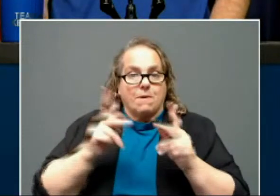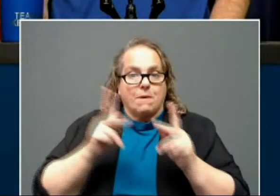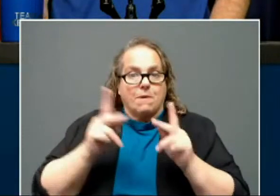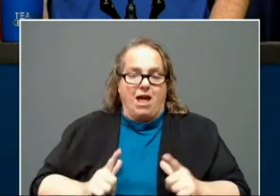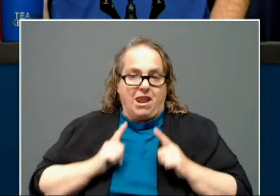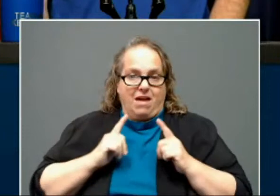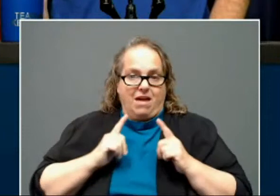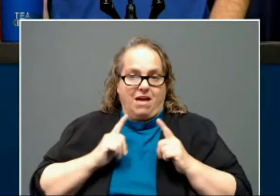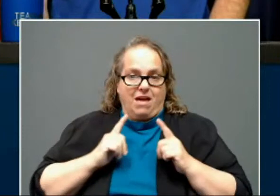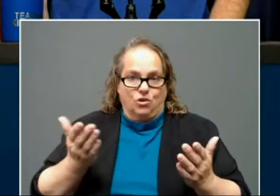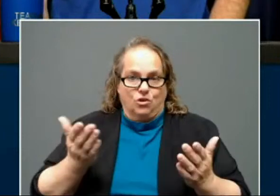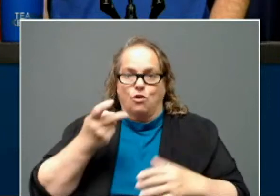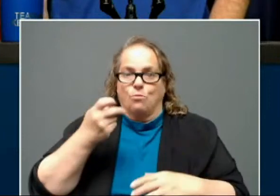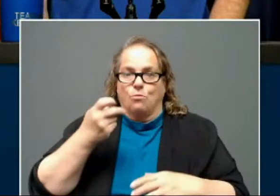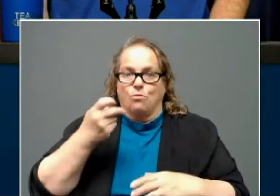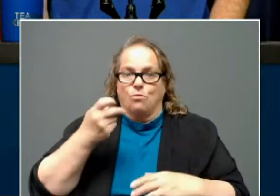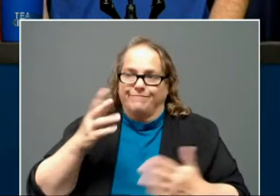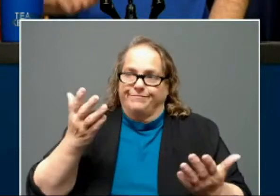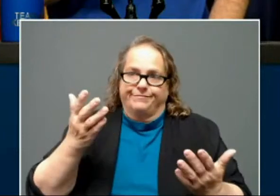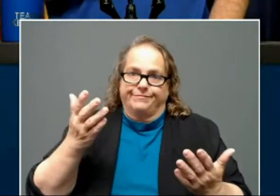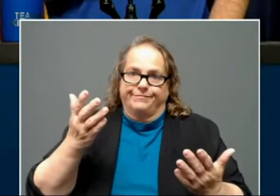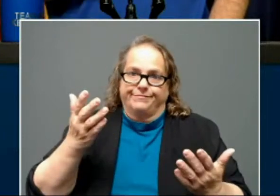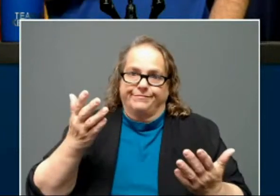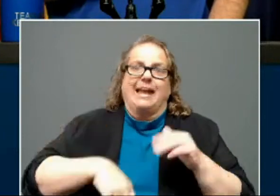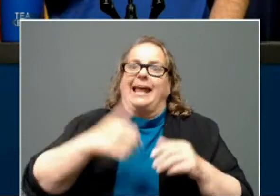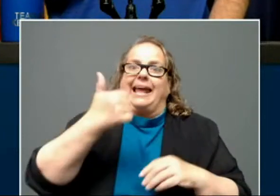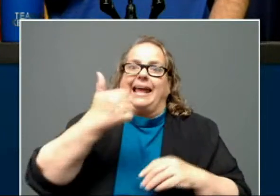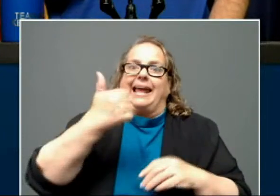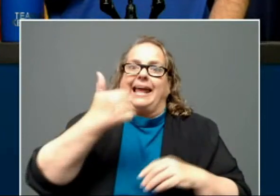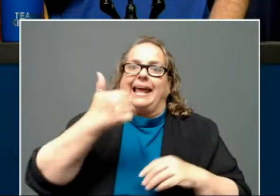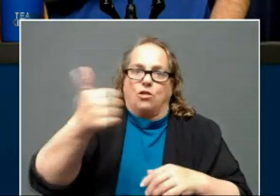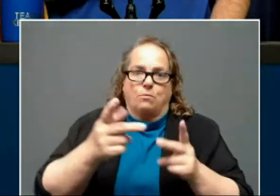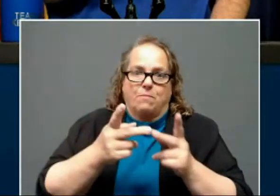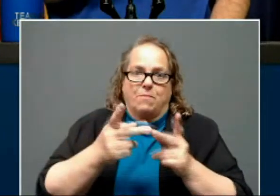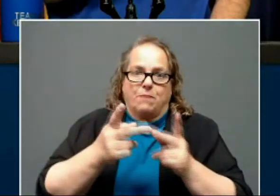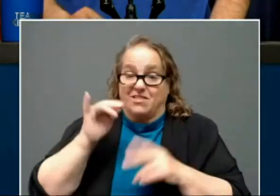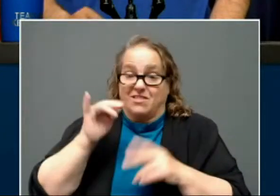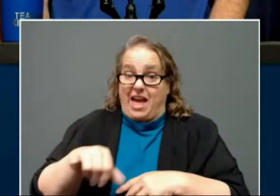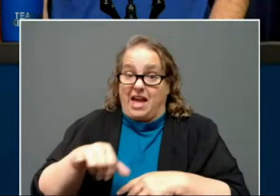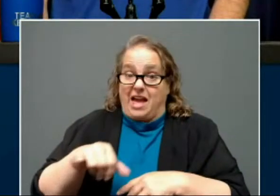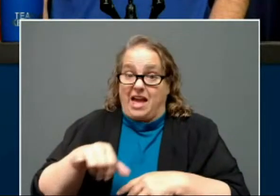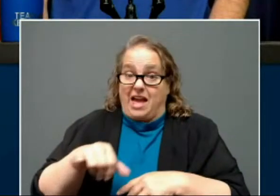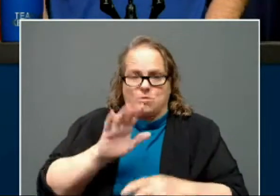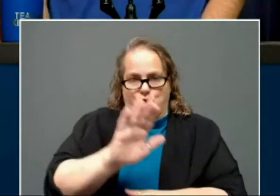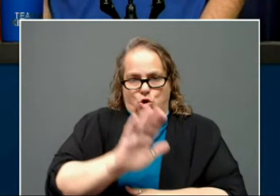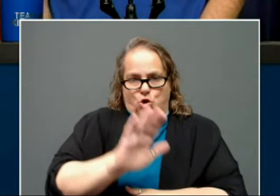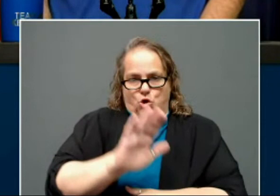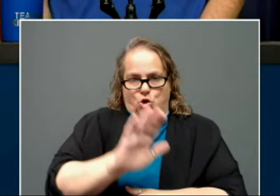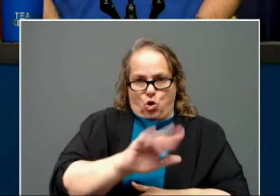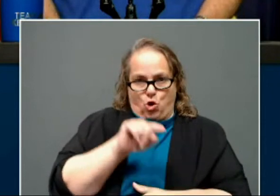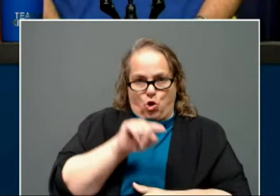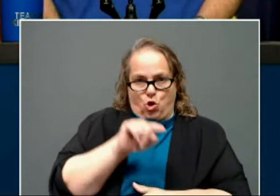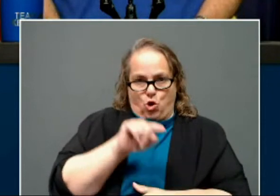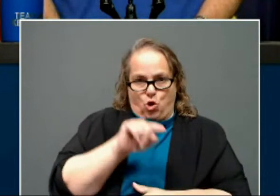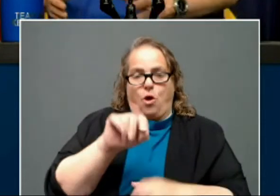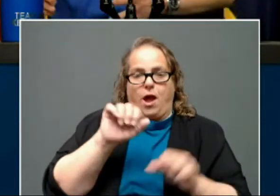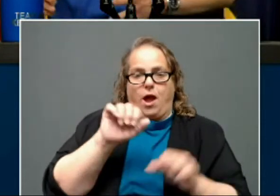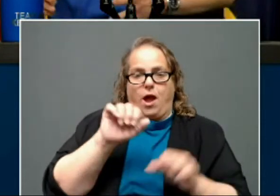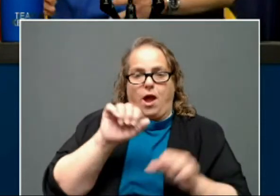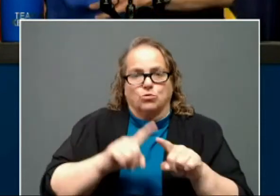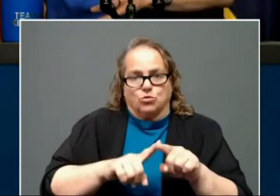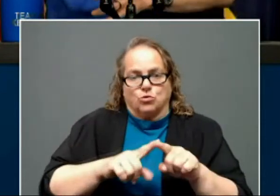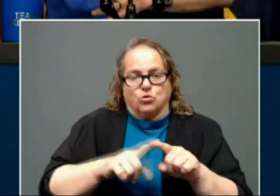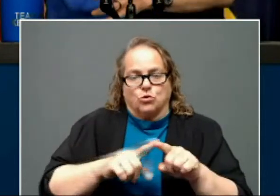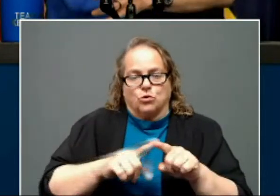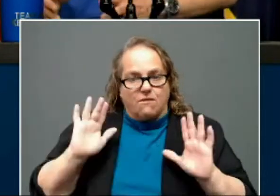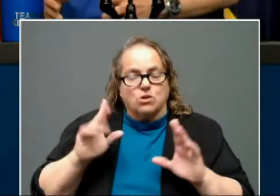capita than just about any other place. That is all of you all being willing to sacrifice and do what it takes that's made that